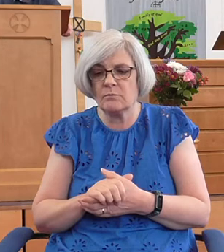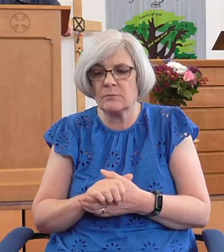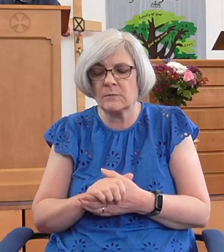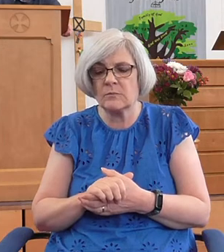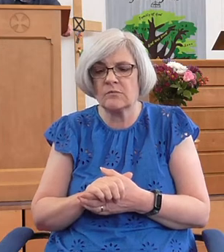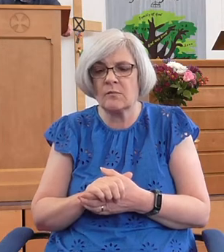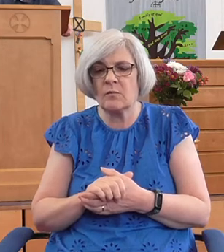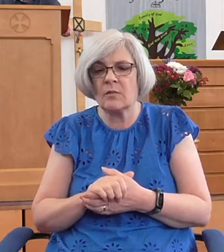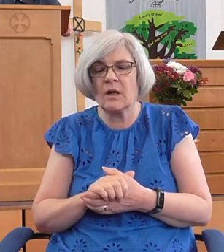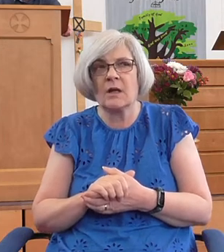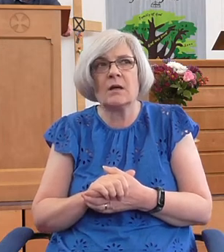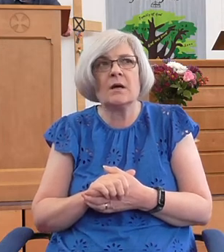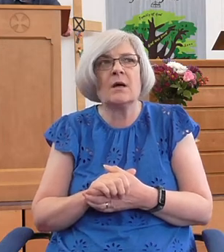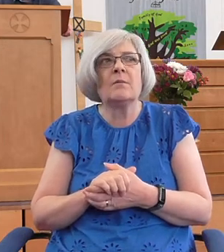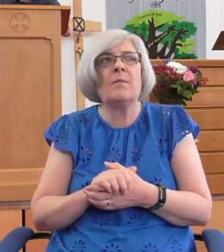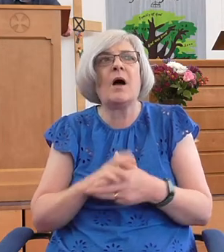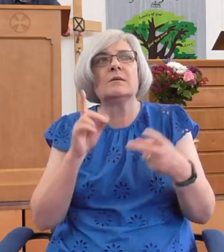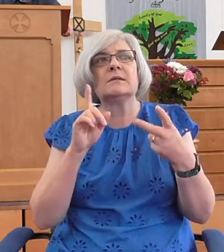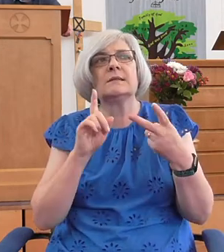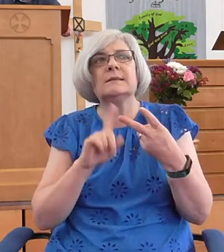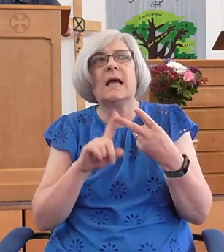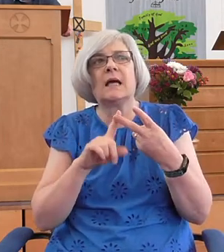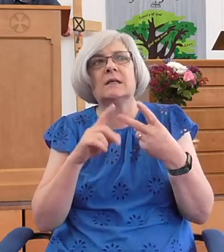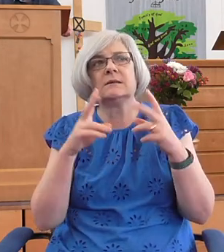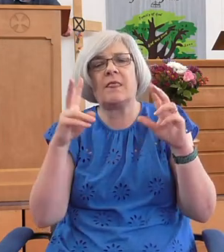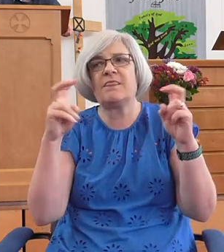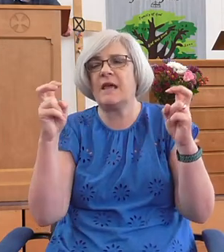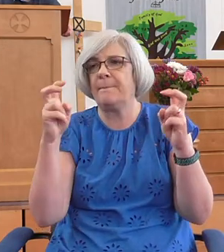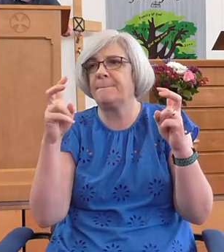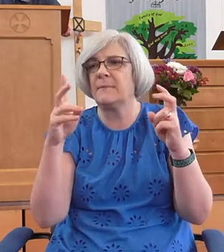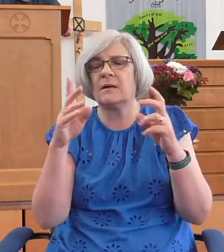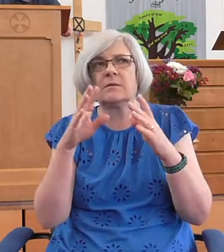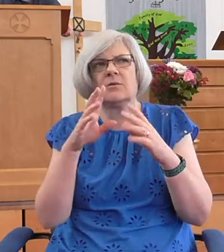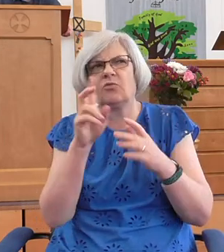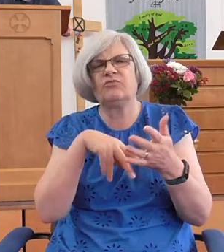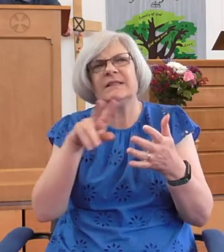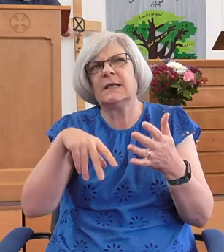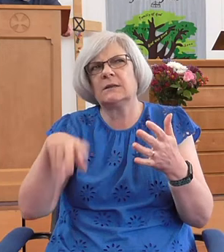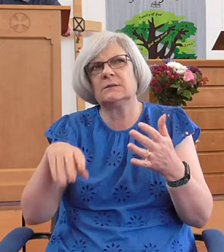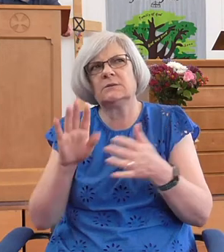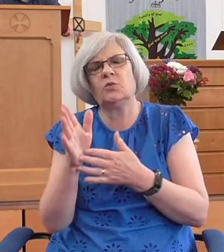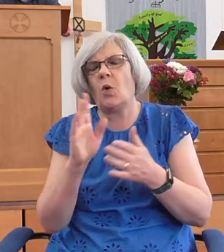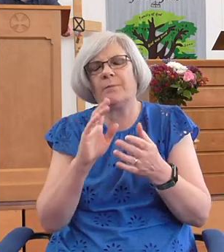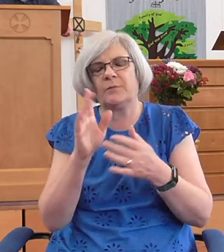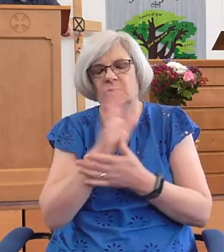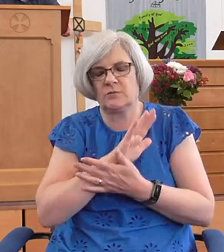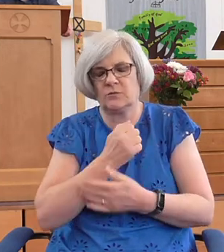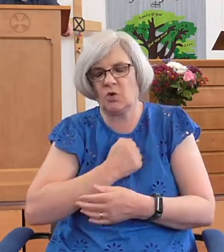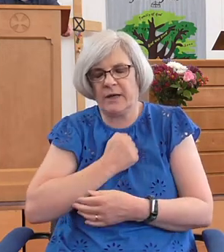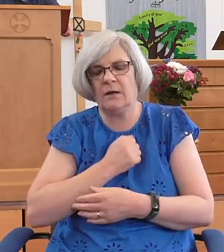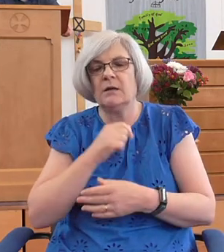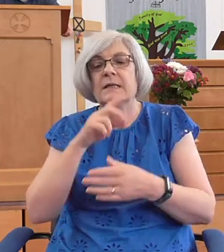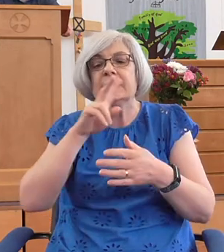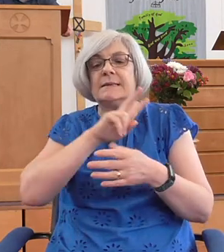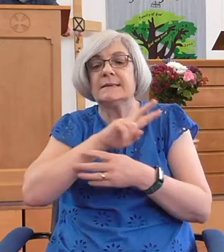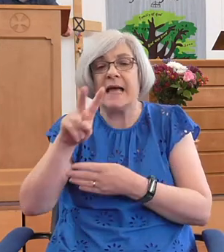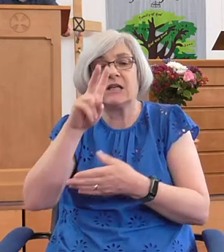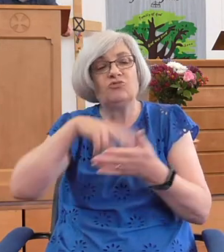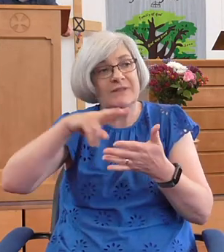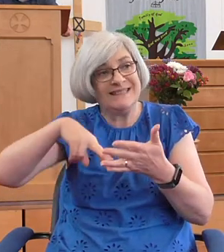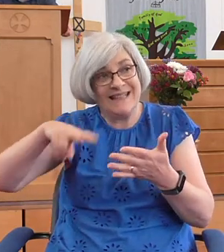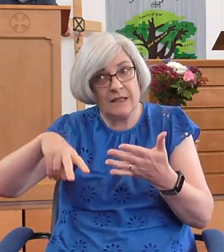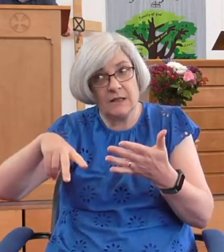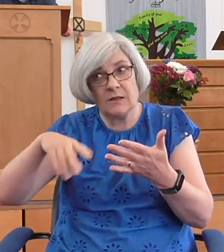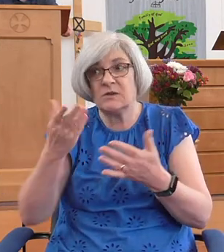As a second reading today, however, I chose not the Epistle of James, but the Epistle or Letter to the